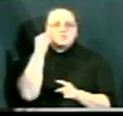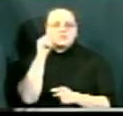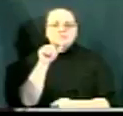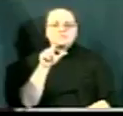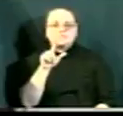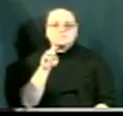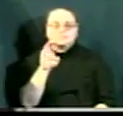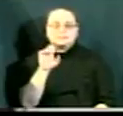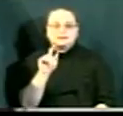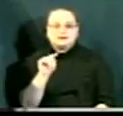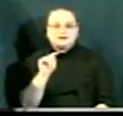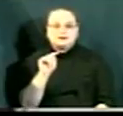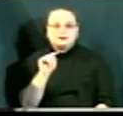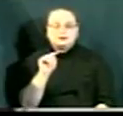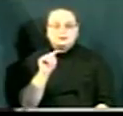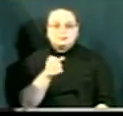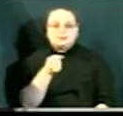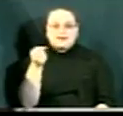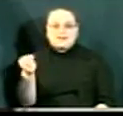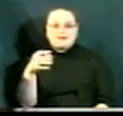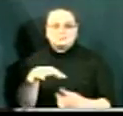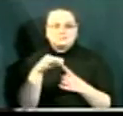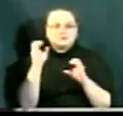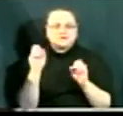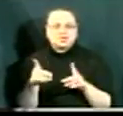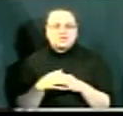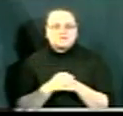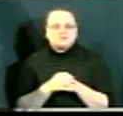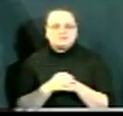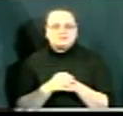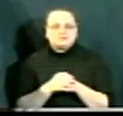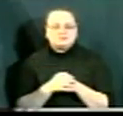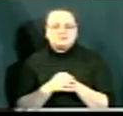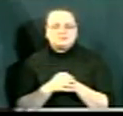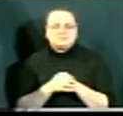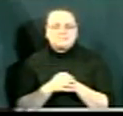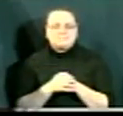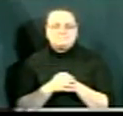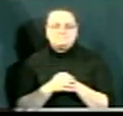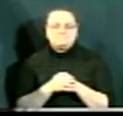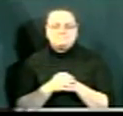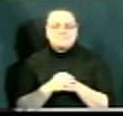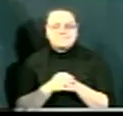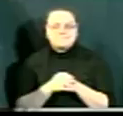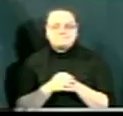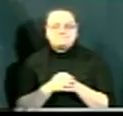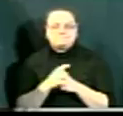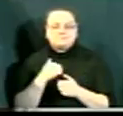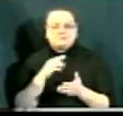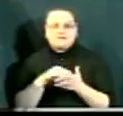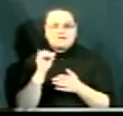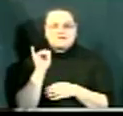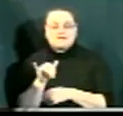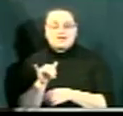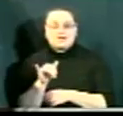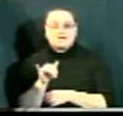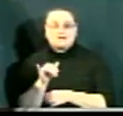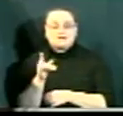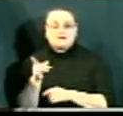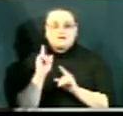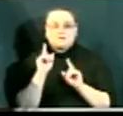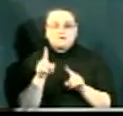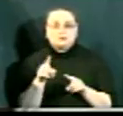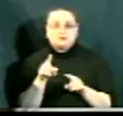Albert belonged to the special education. I learned that he went